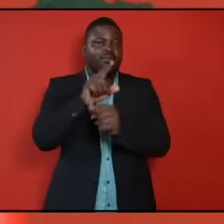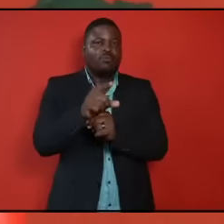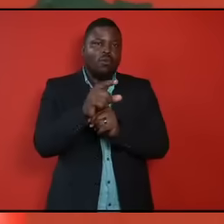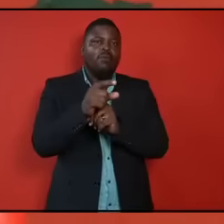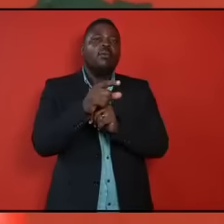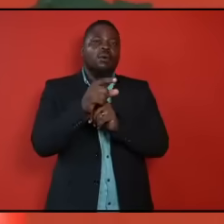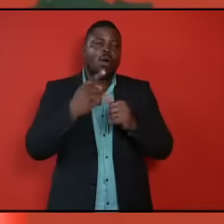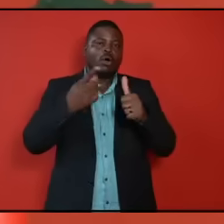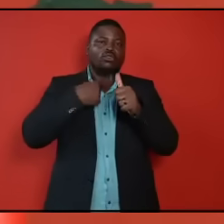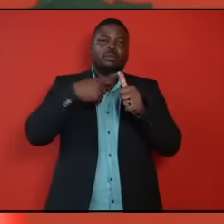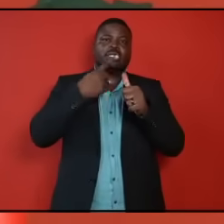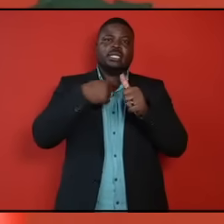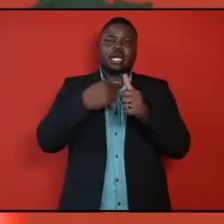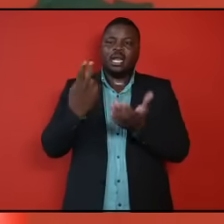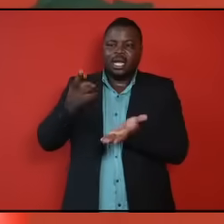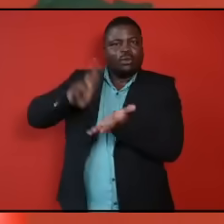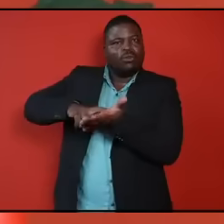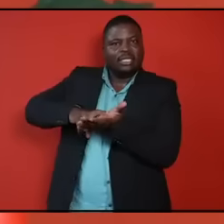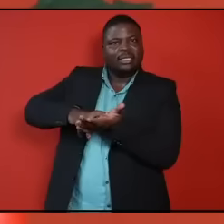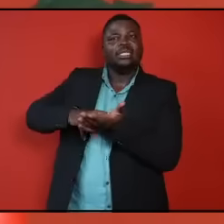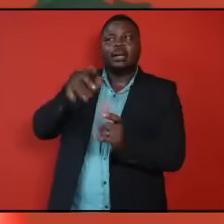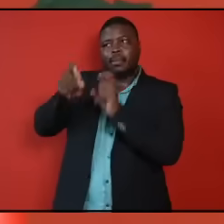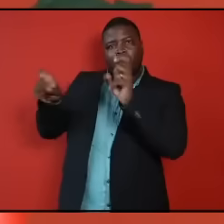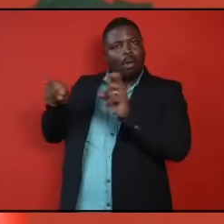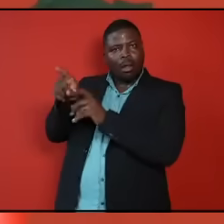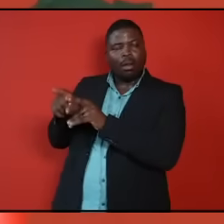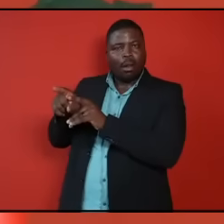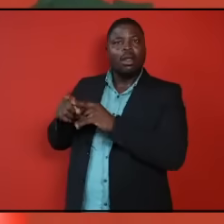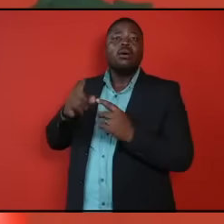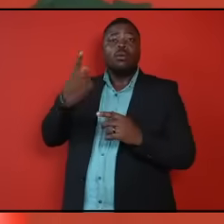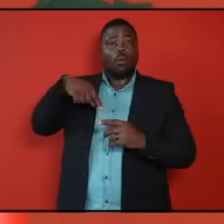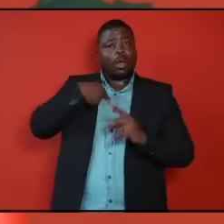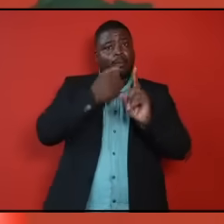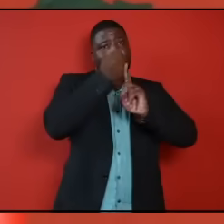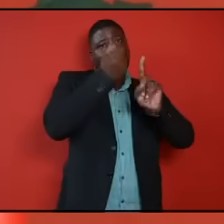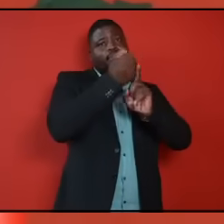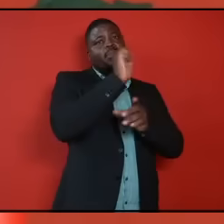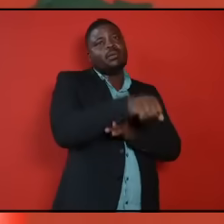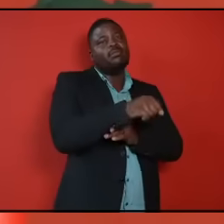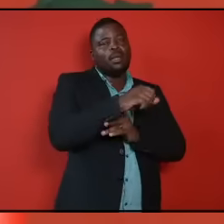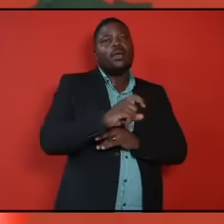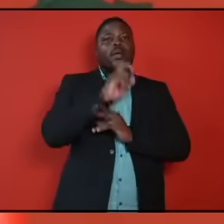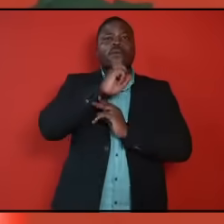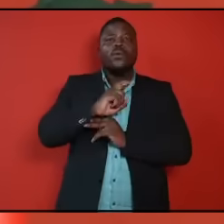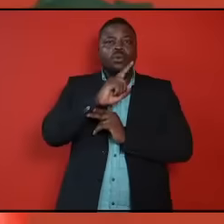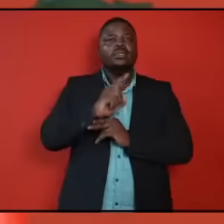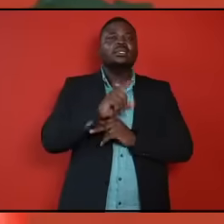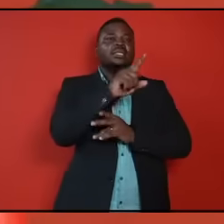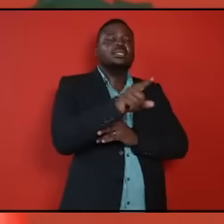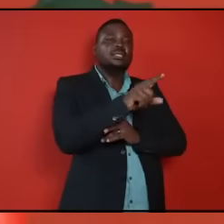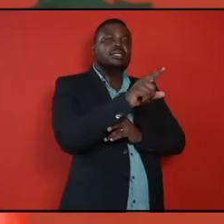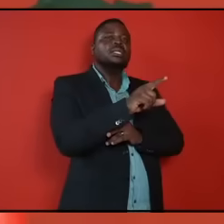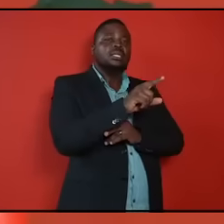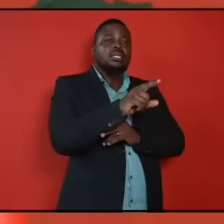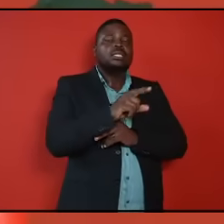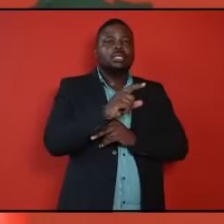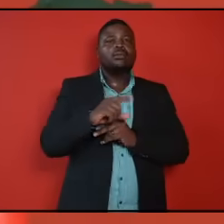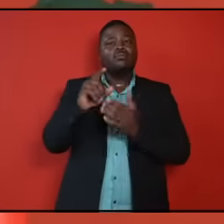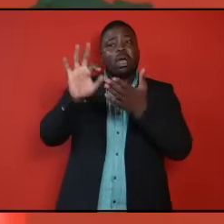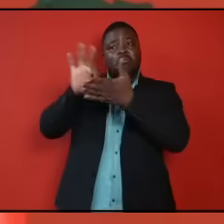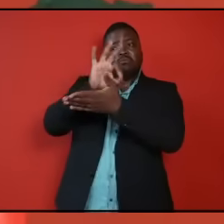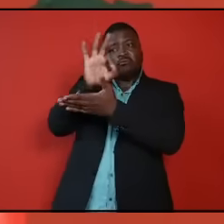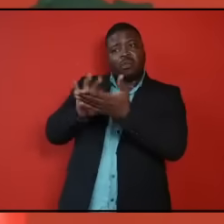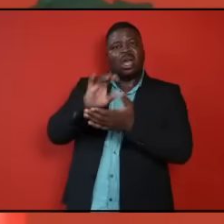and this is a process we are already pursuing legislatively through the Electoral Matters Amendment Bill. This bill